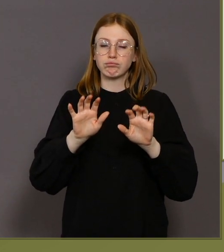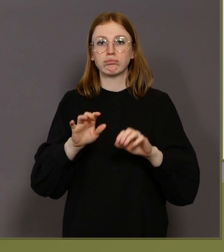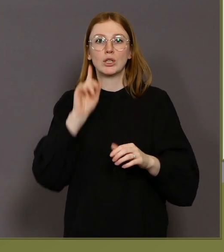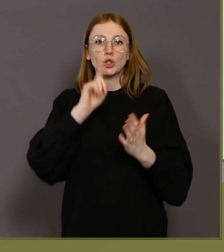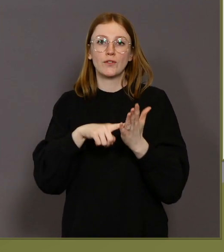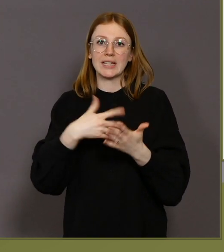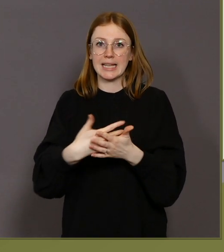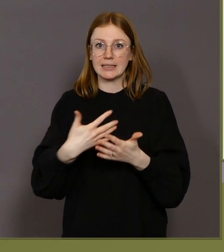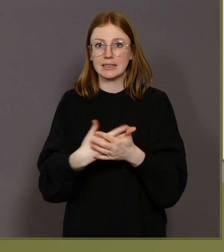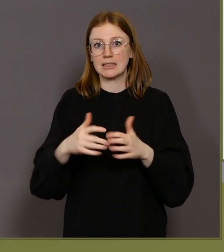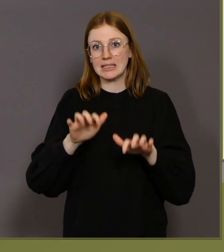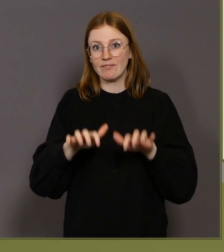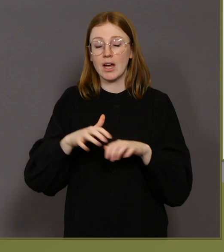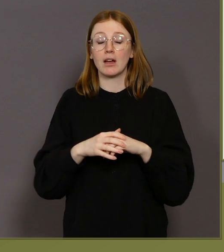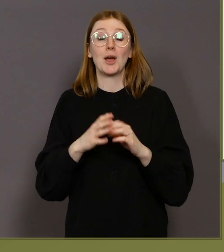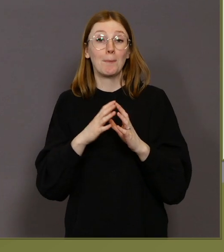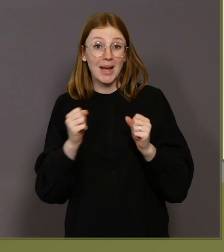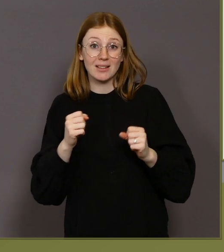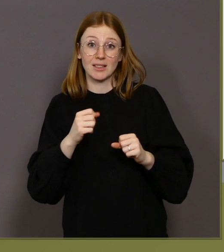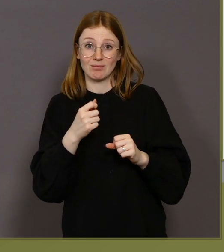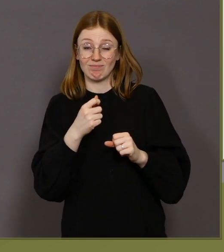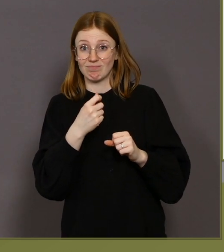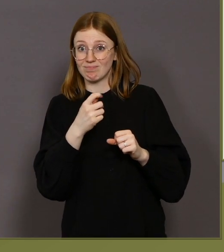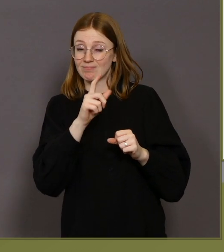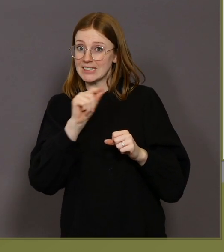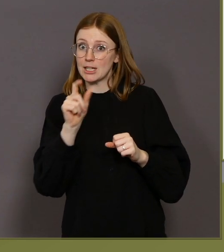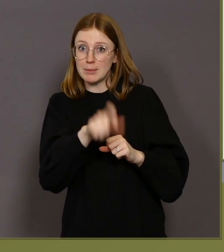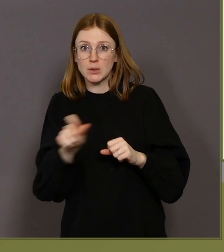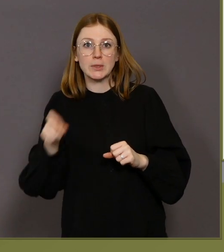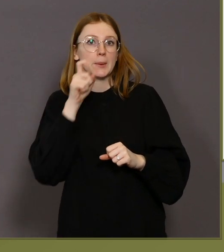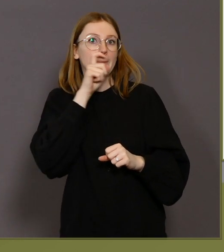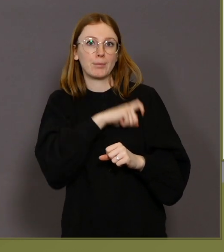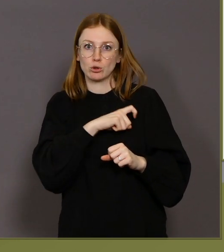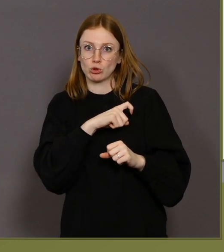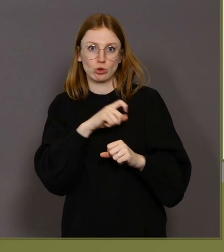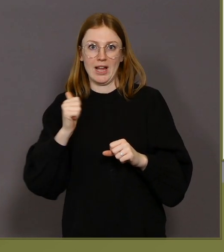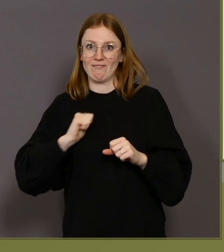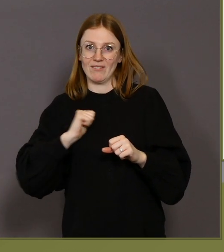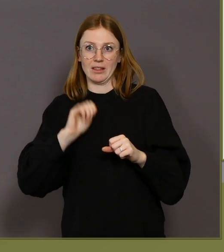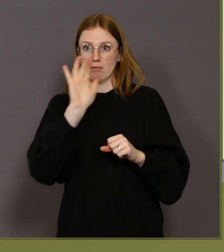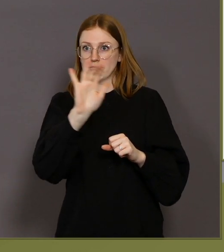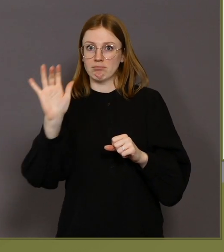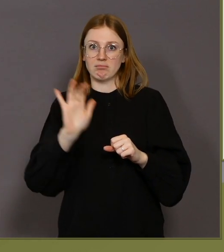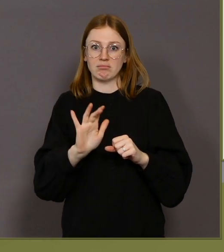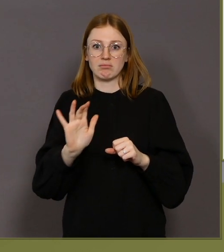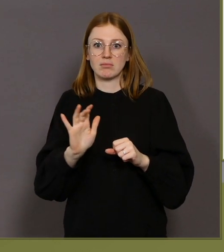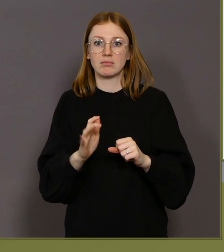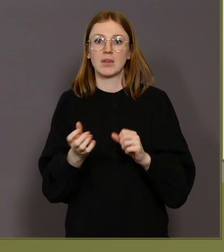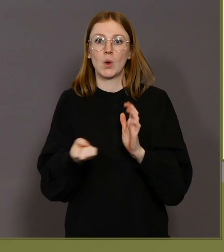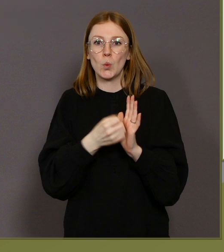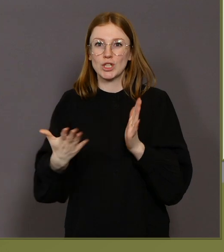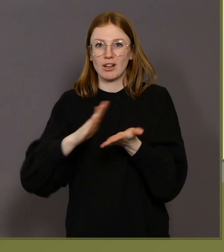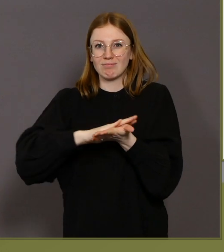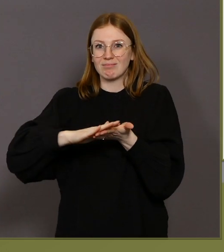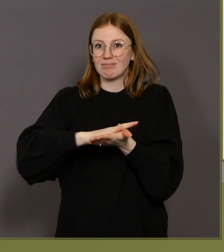But some people will not be able to use that keyboard in a regular way due to dexterity issues. So if their